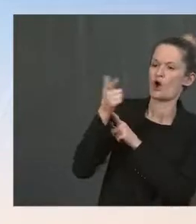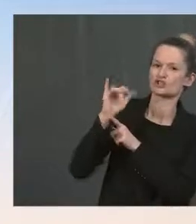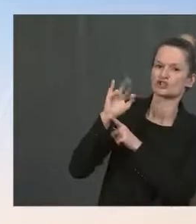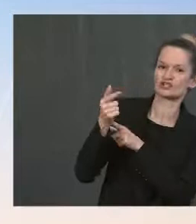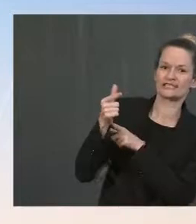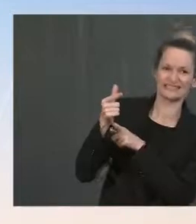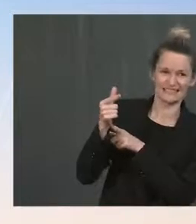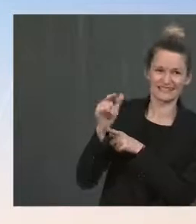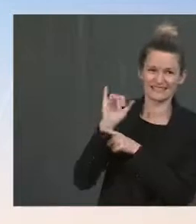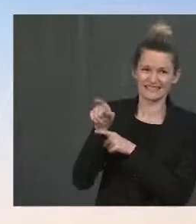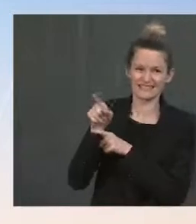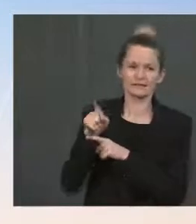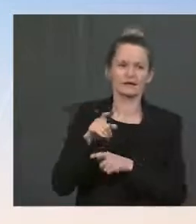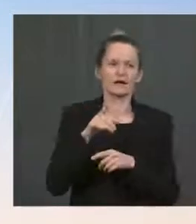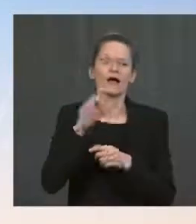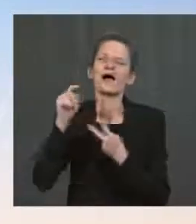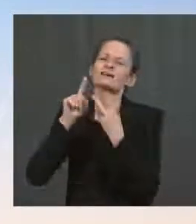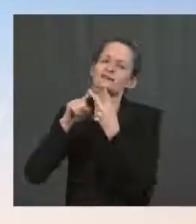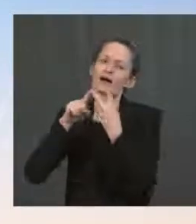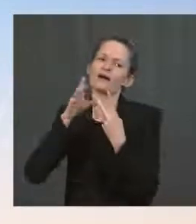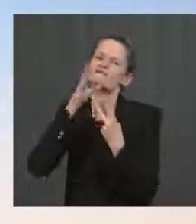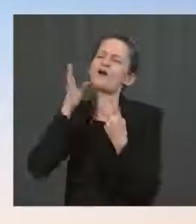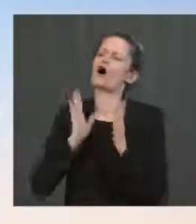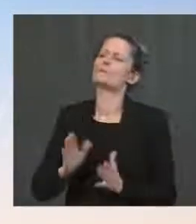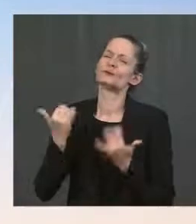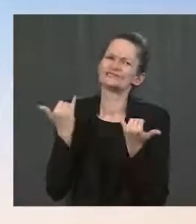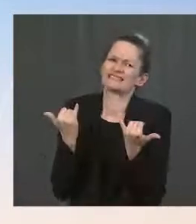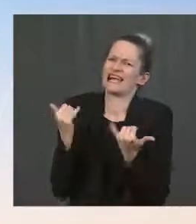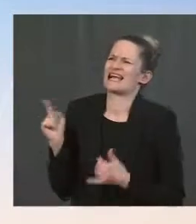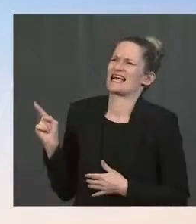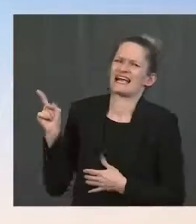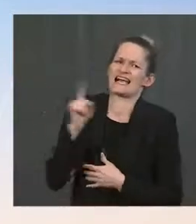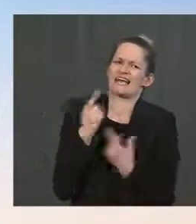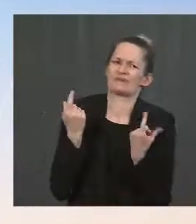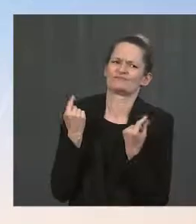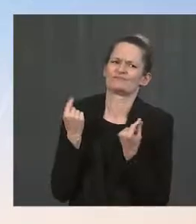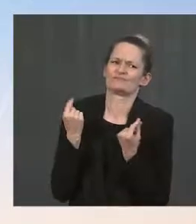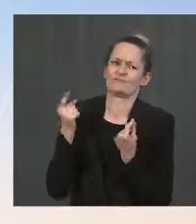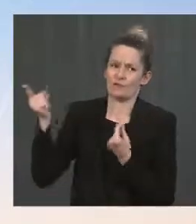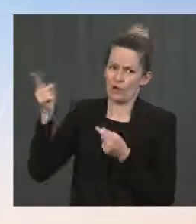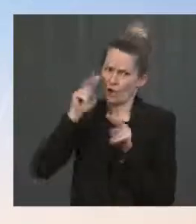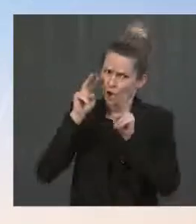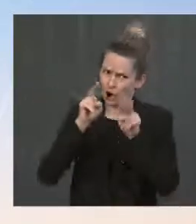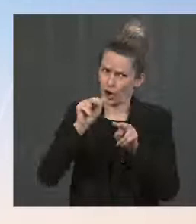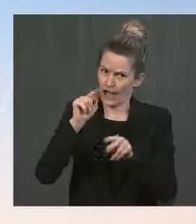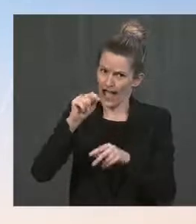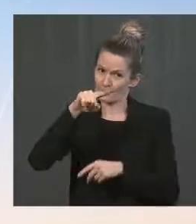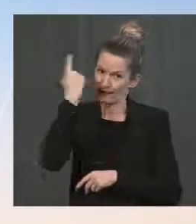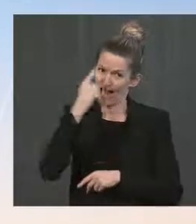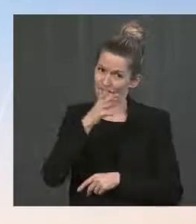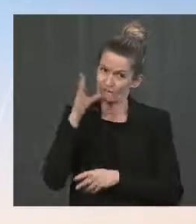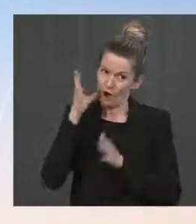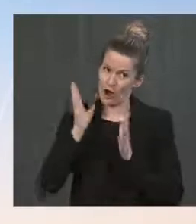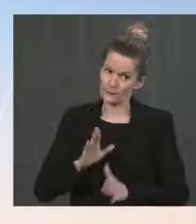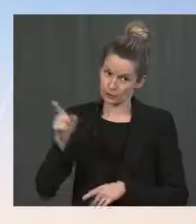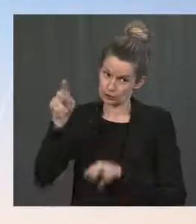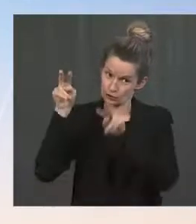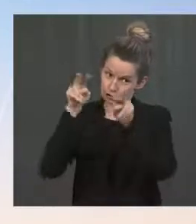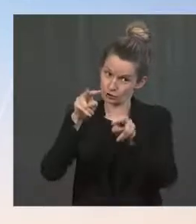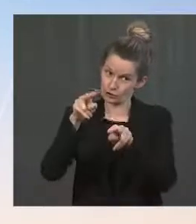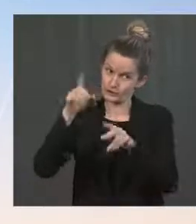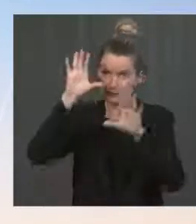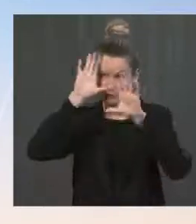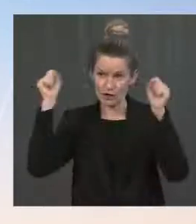of COVID, in this season of hurt, I want to go to the black farmer. There's an effort by this administration to help the black